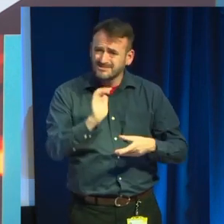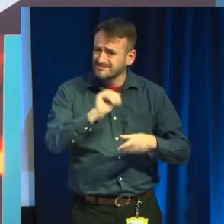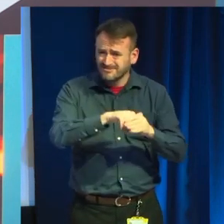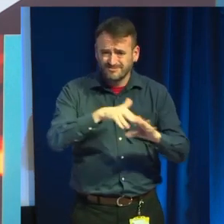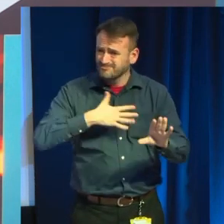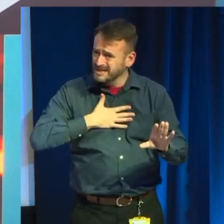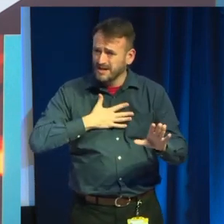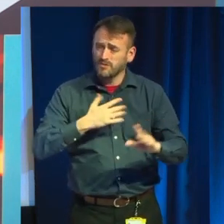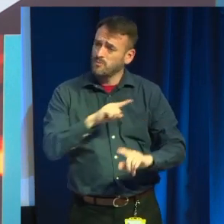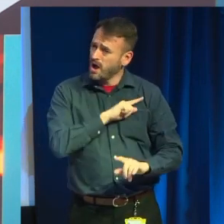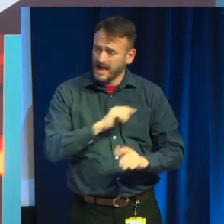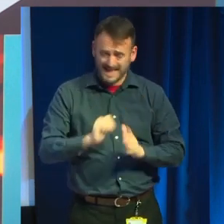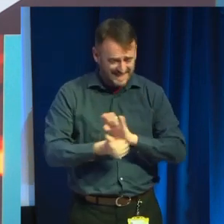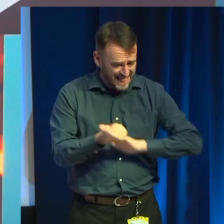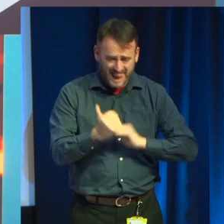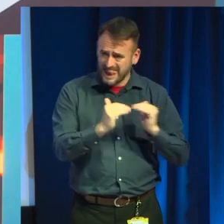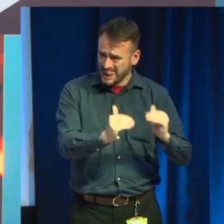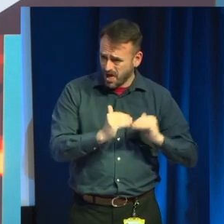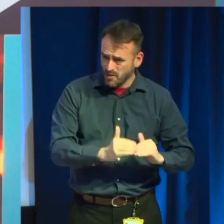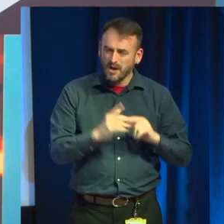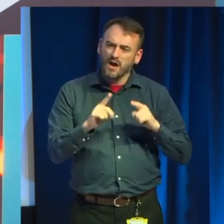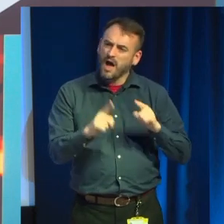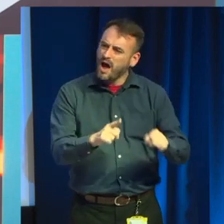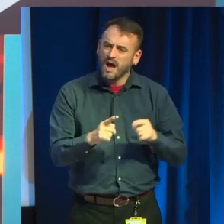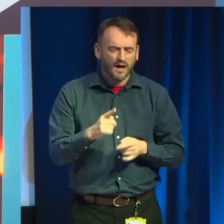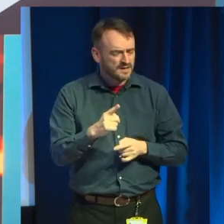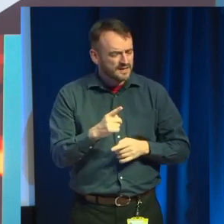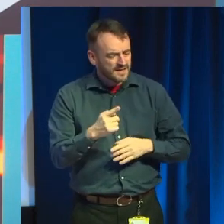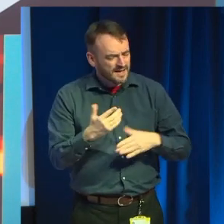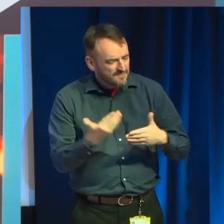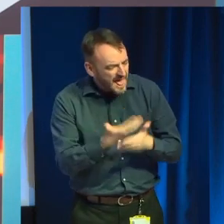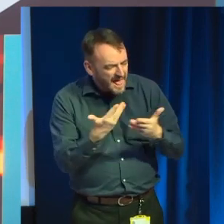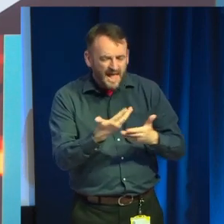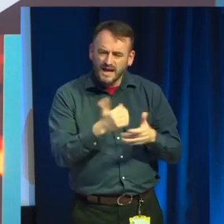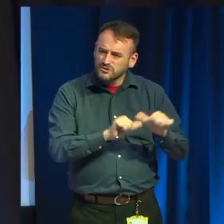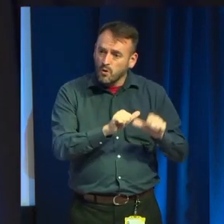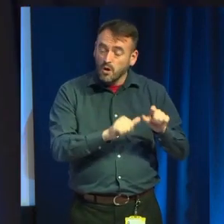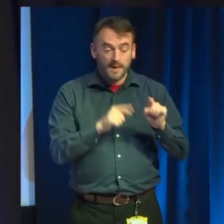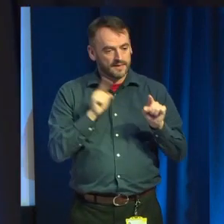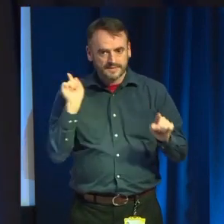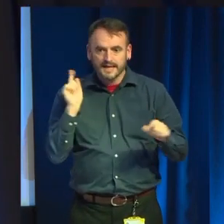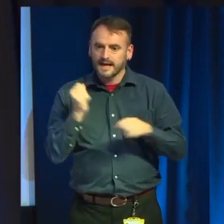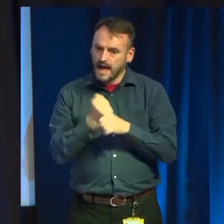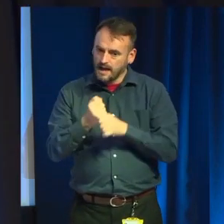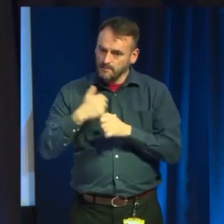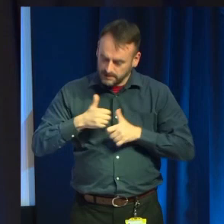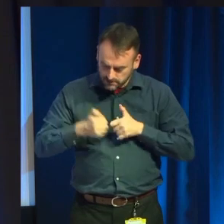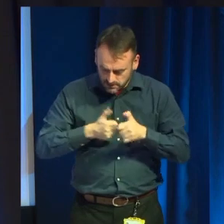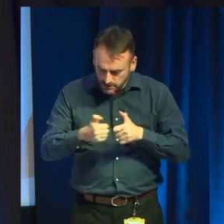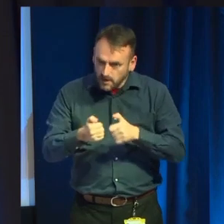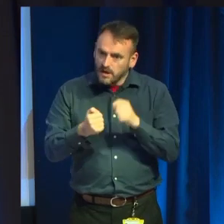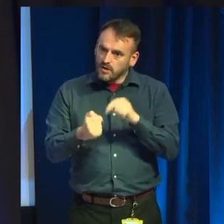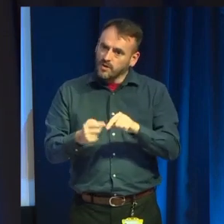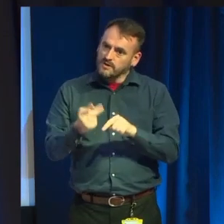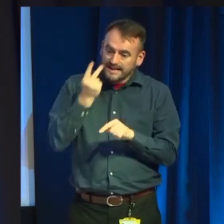I do play them, but I play them for a short time. This one I played much longer, and that's because of all the care that's put into